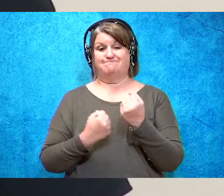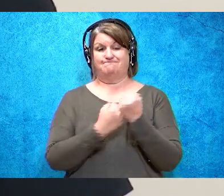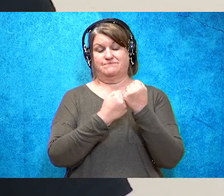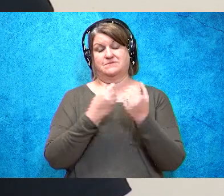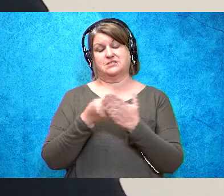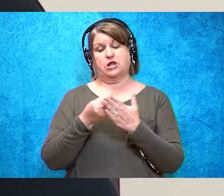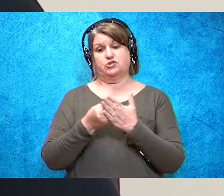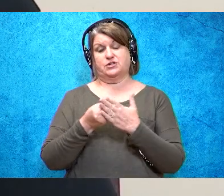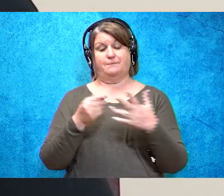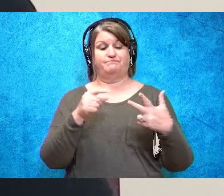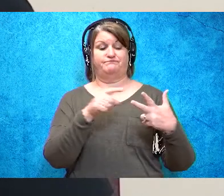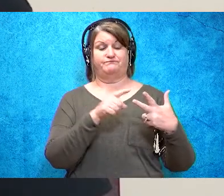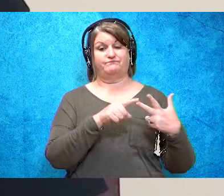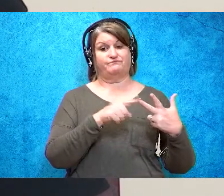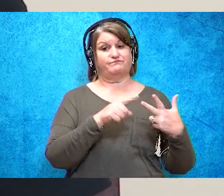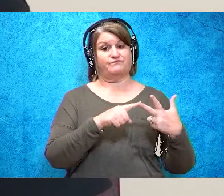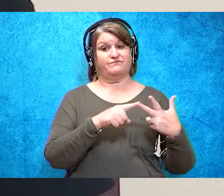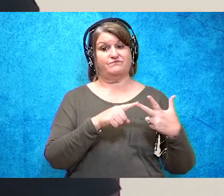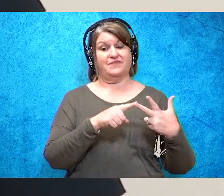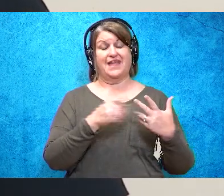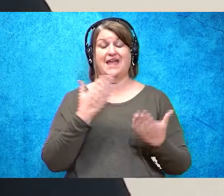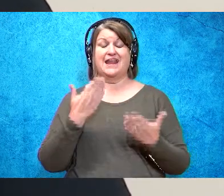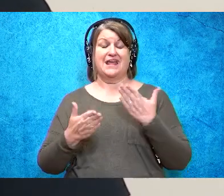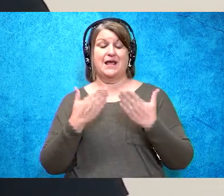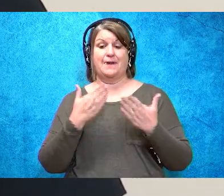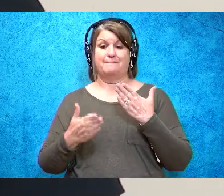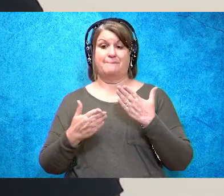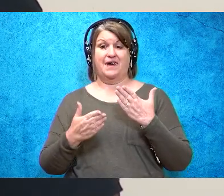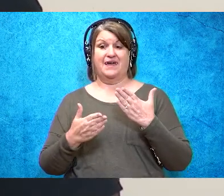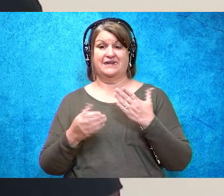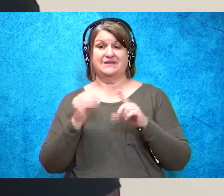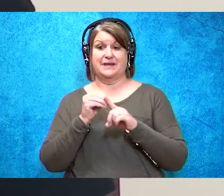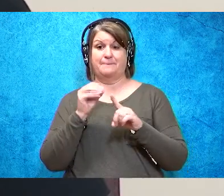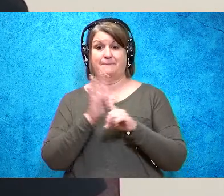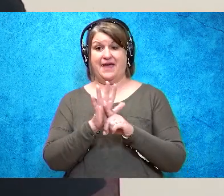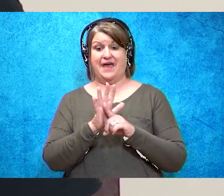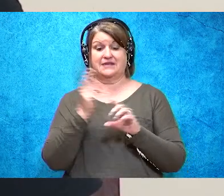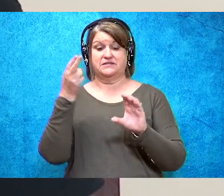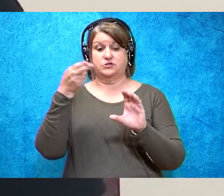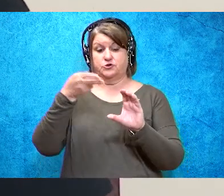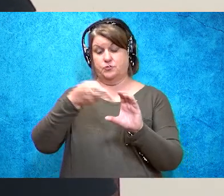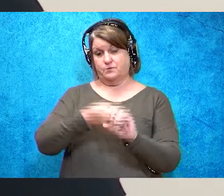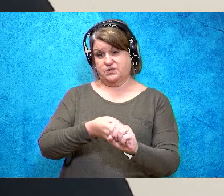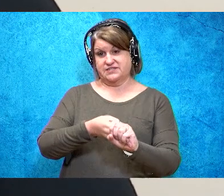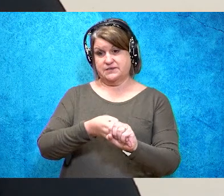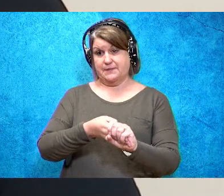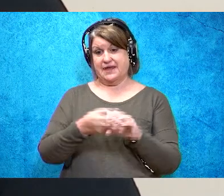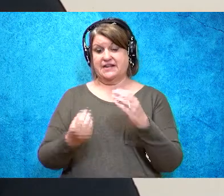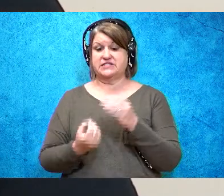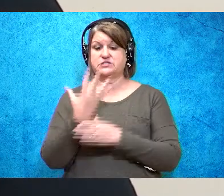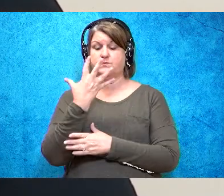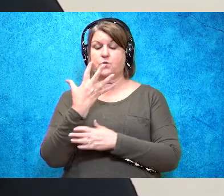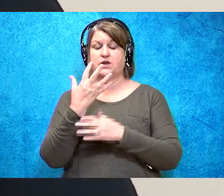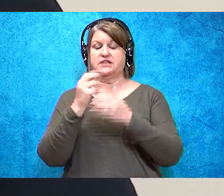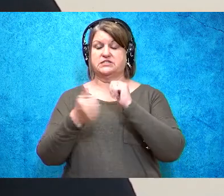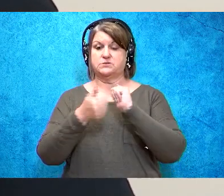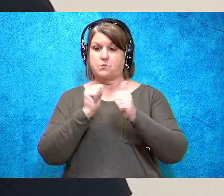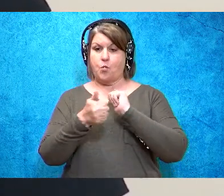it can affect your participation in spring sports or any other competitions or